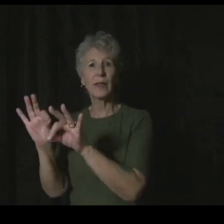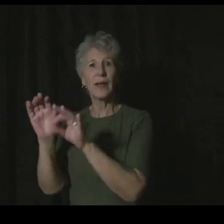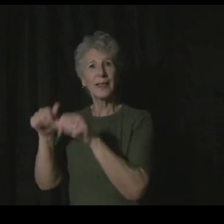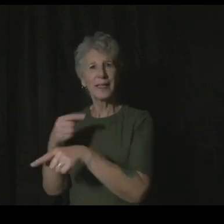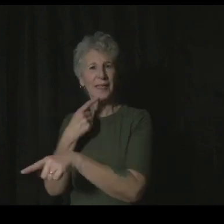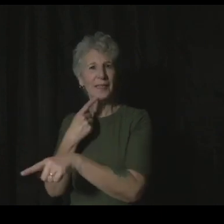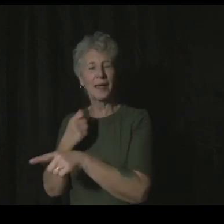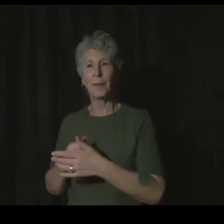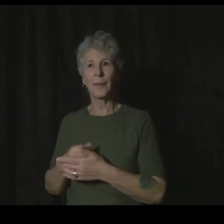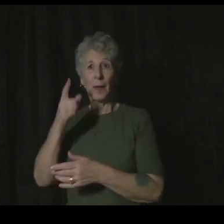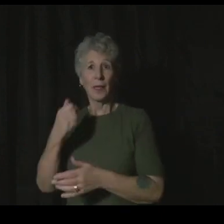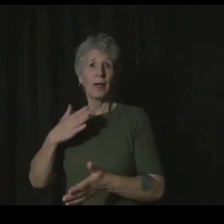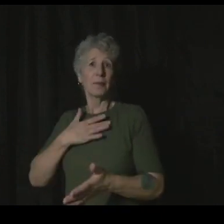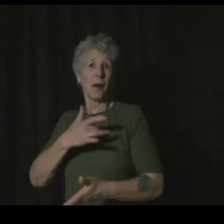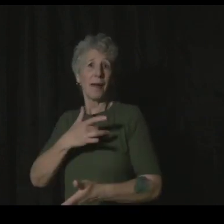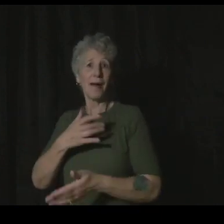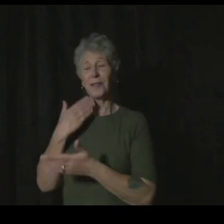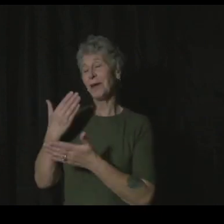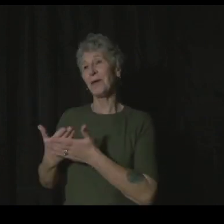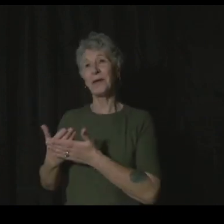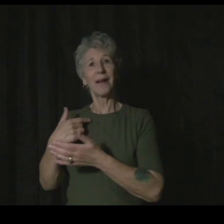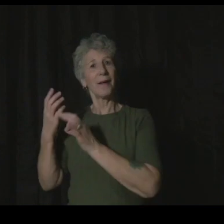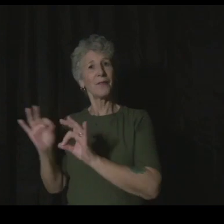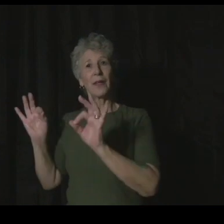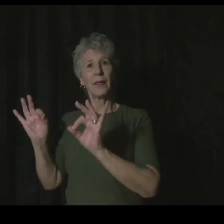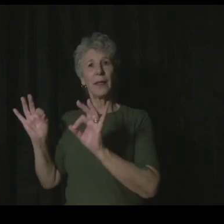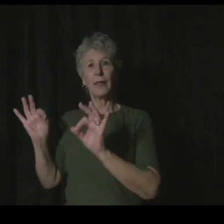say, because my heart is so good, I'm free?